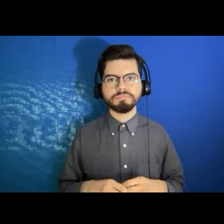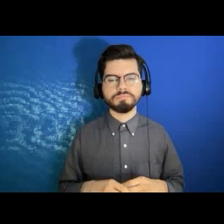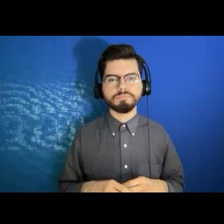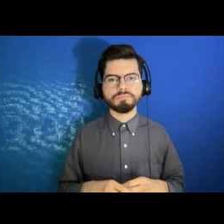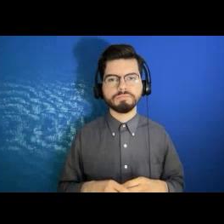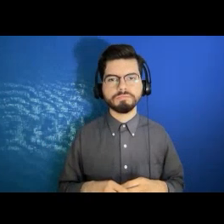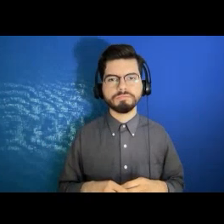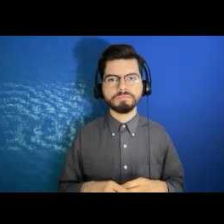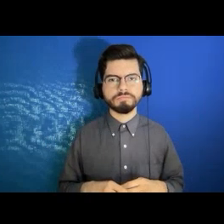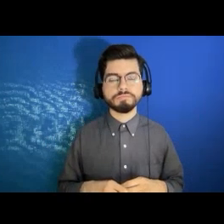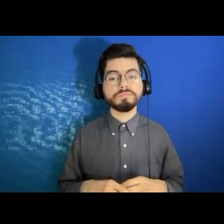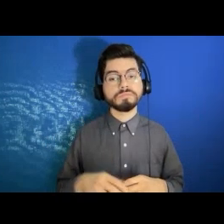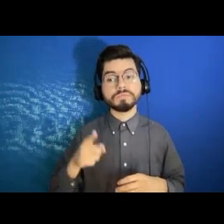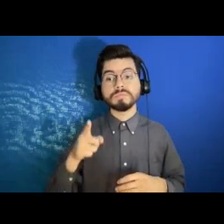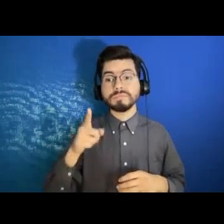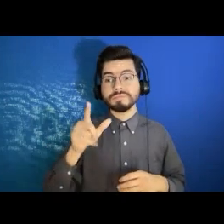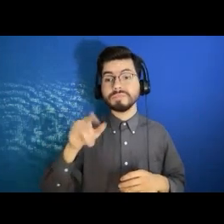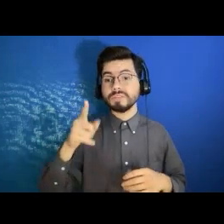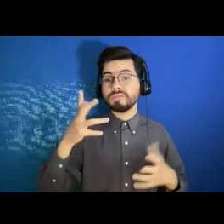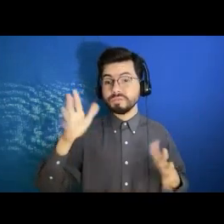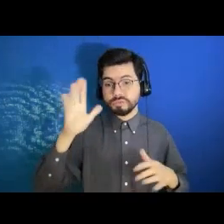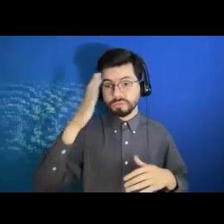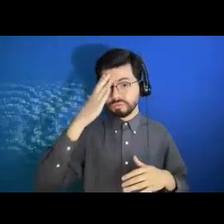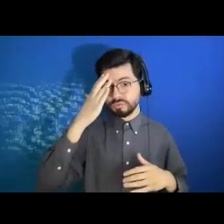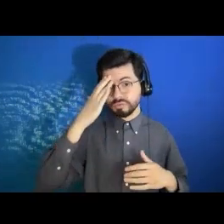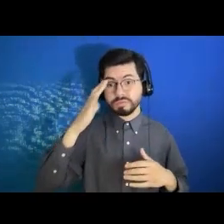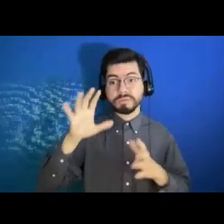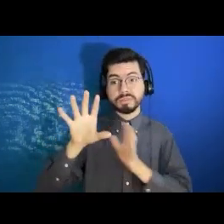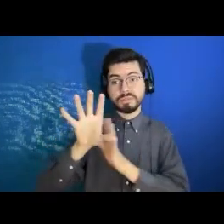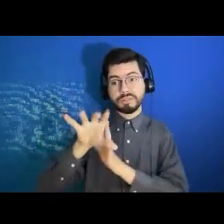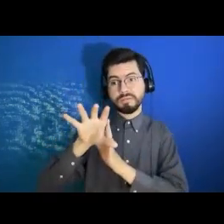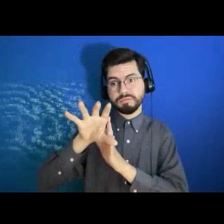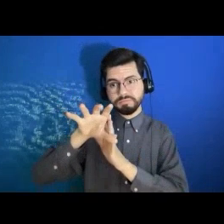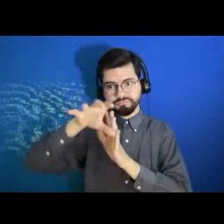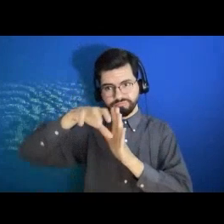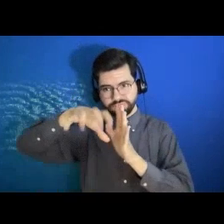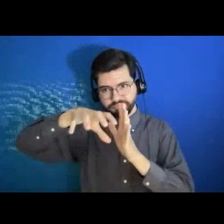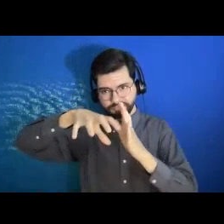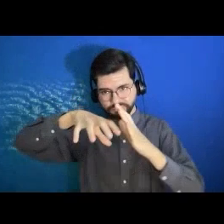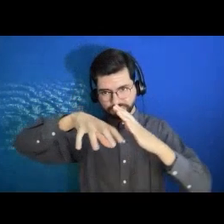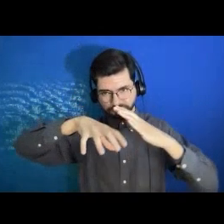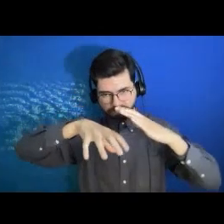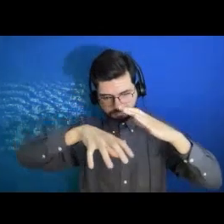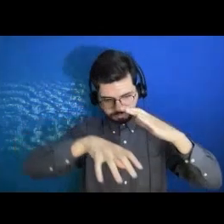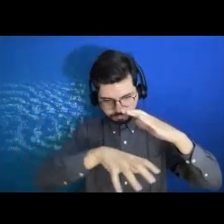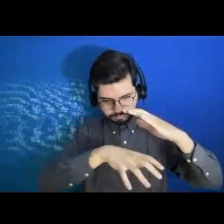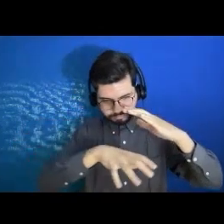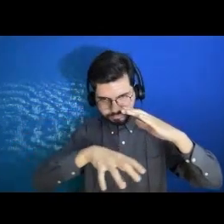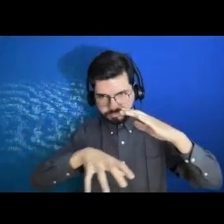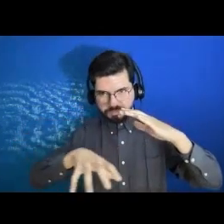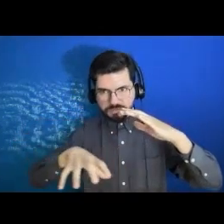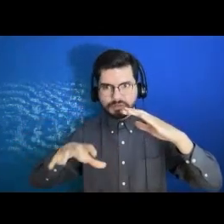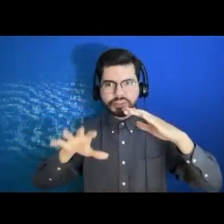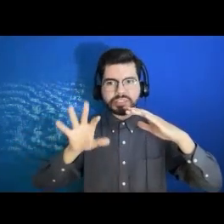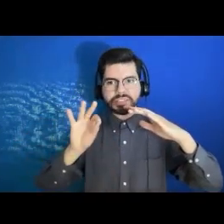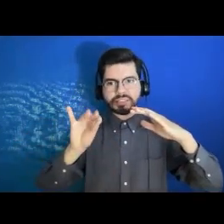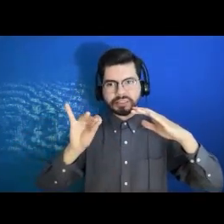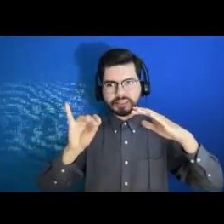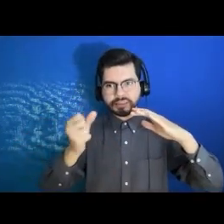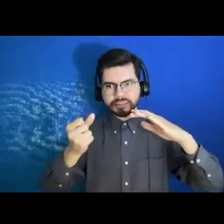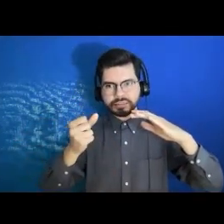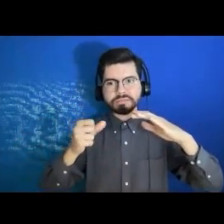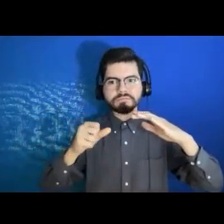So we knew this part. This part, they dropped a camera in Old Faithful conduit back in the 90s, and they mapped out